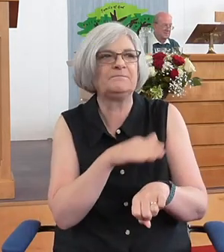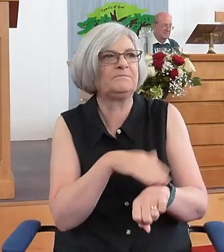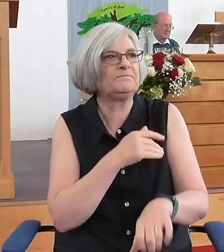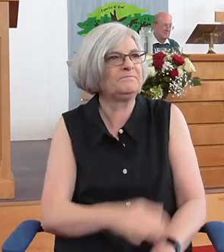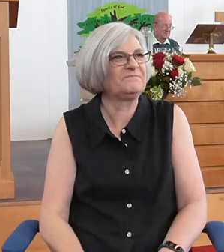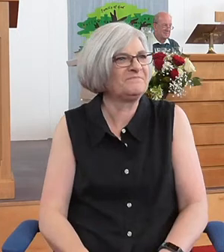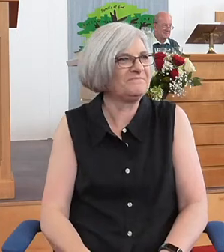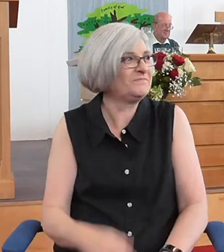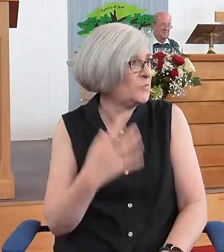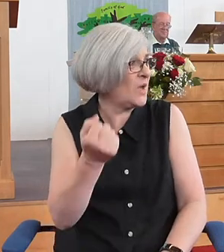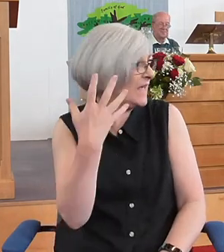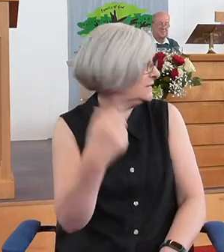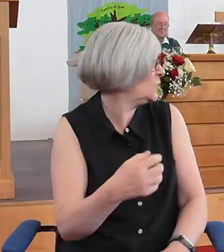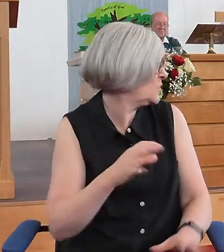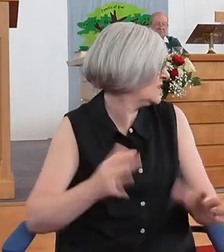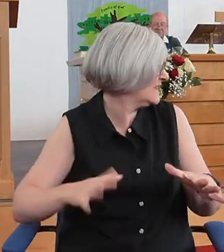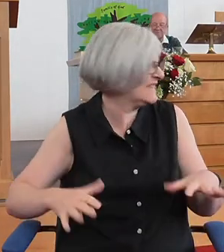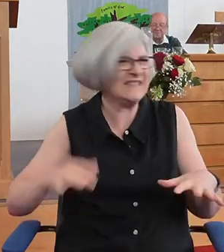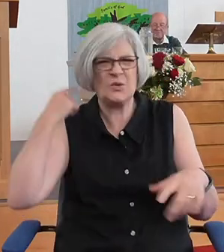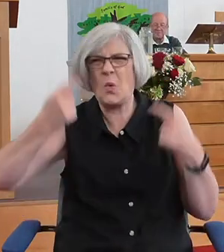Oops, we have a...